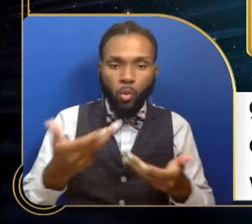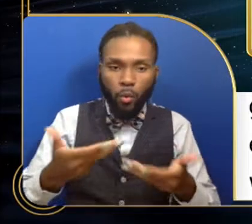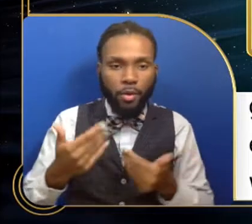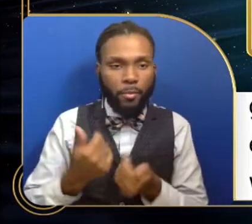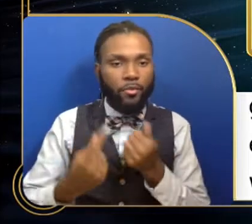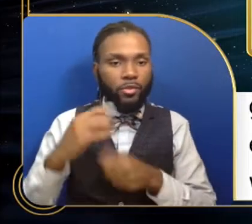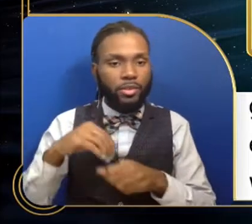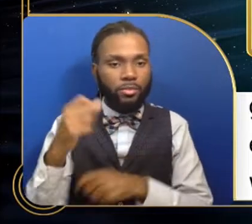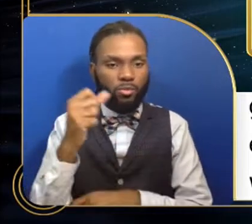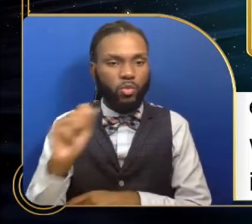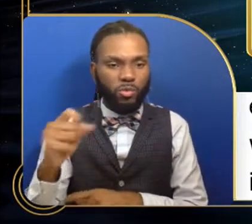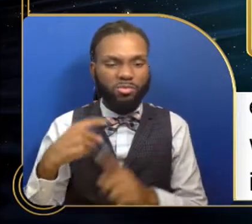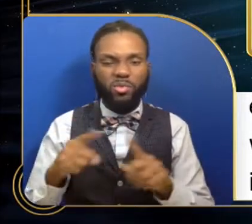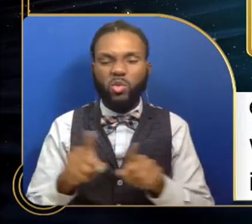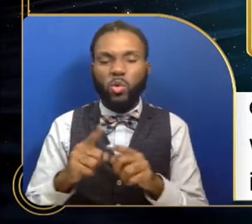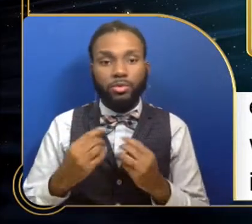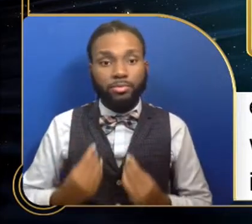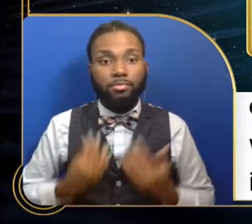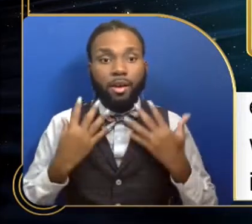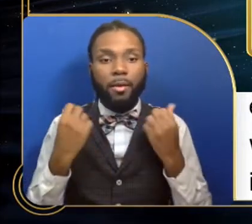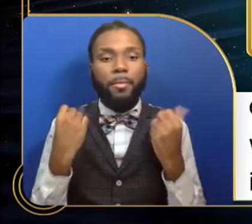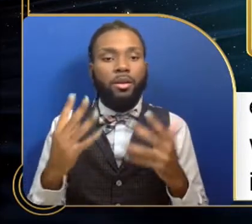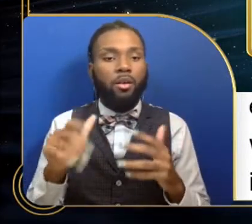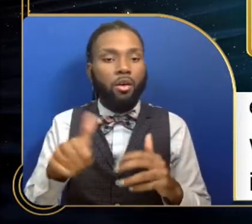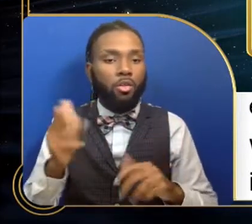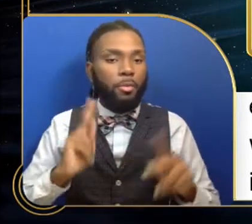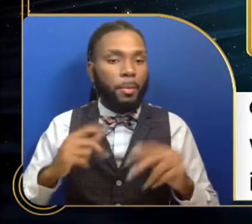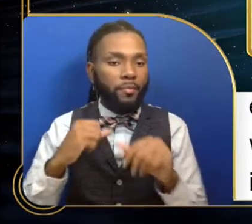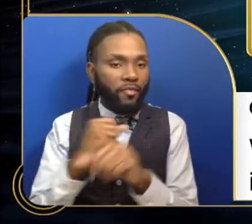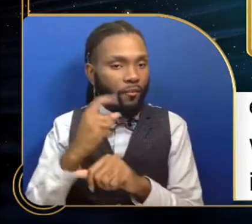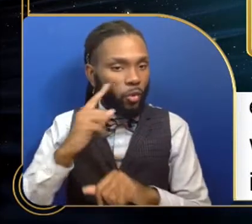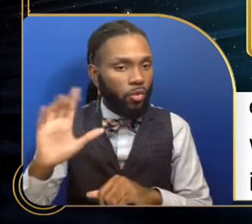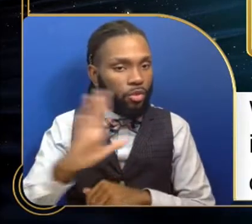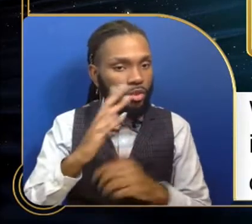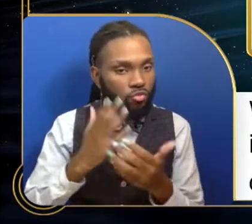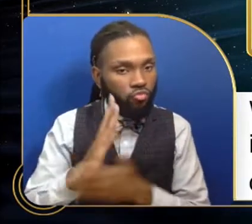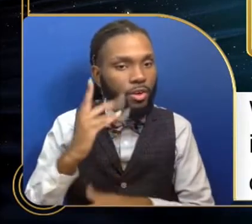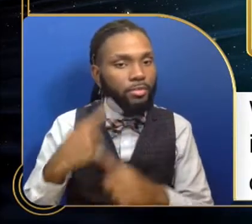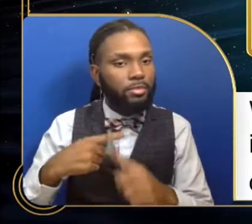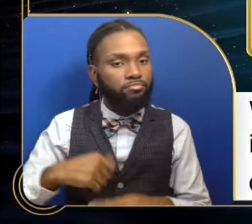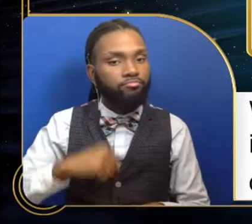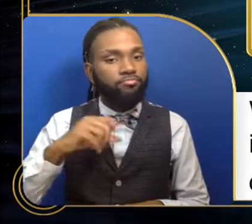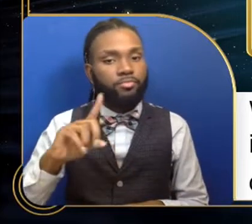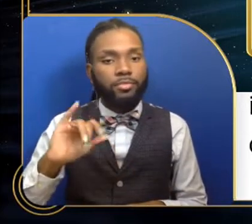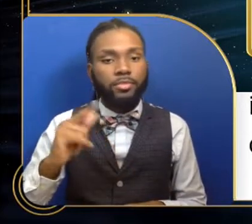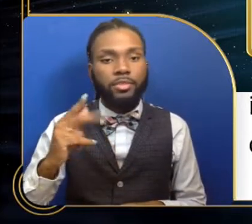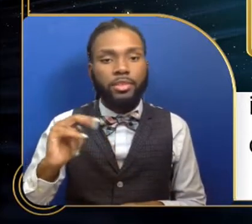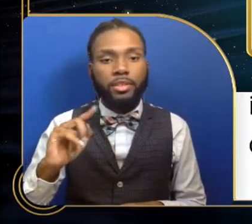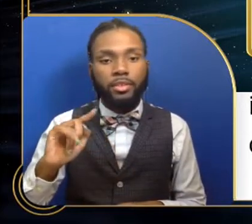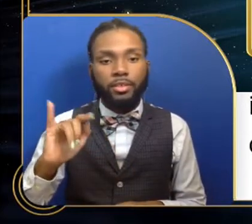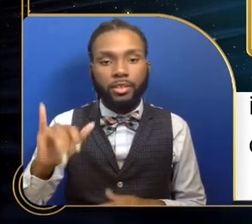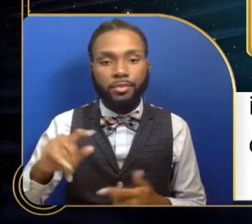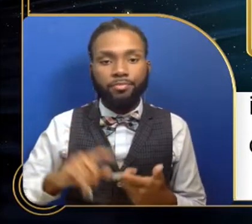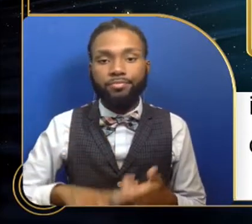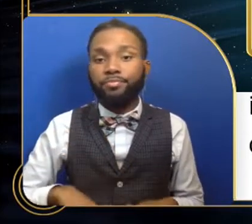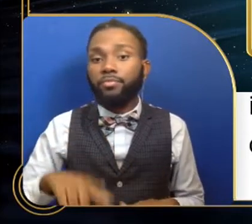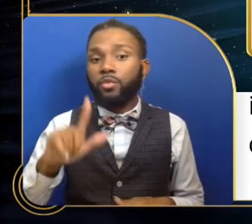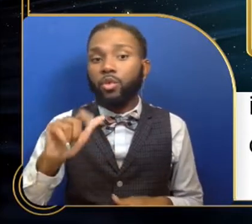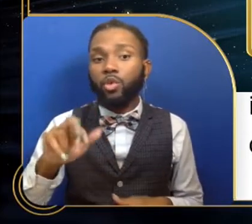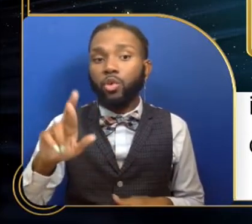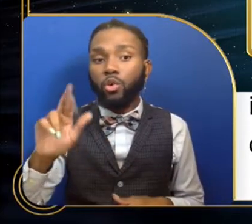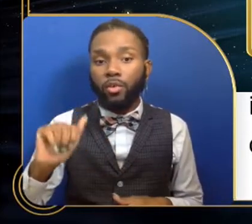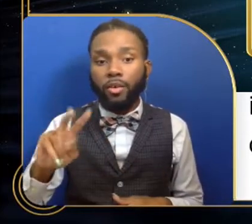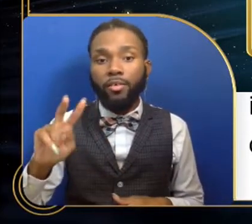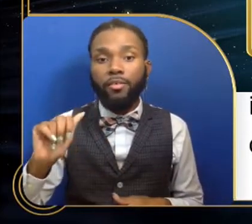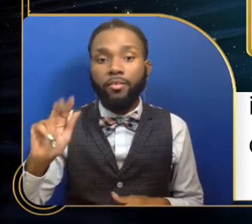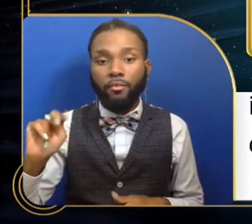many others to fight for their rights and dignity. Laura Van Tosh has kept at advocacy for decades,